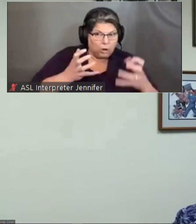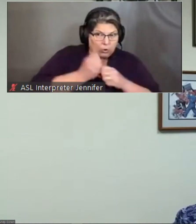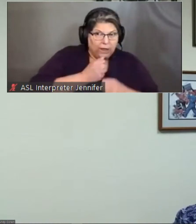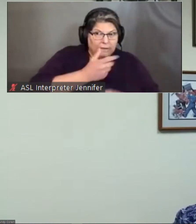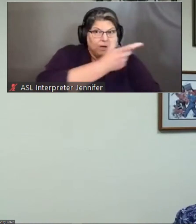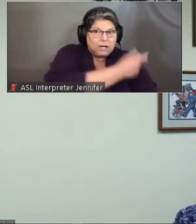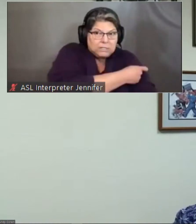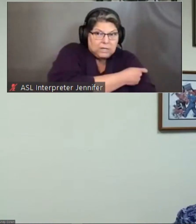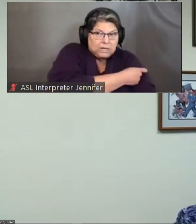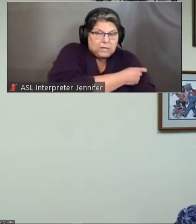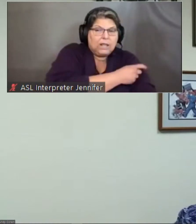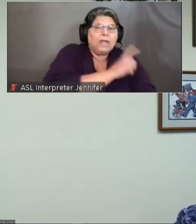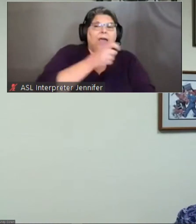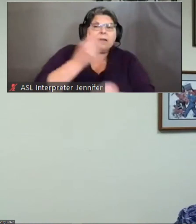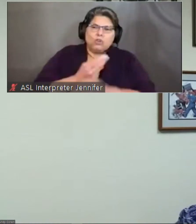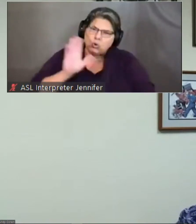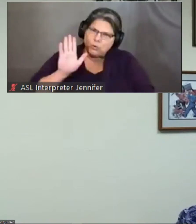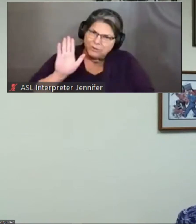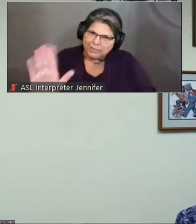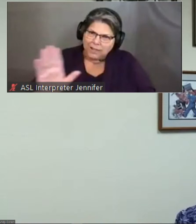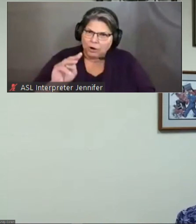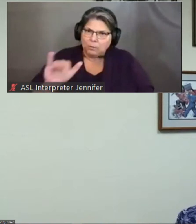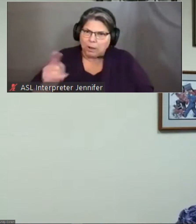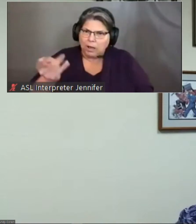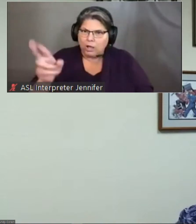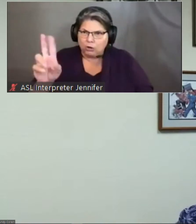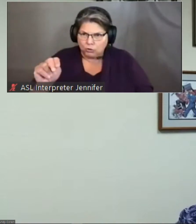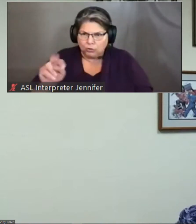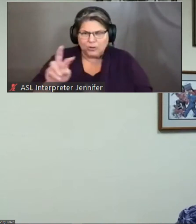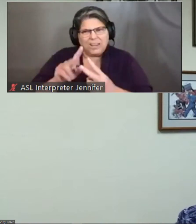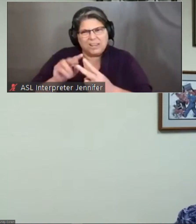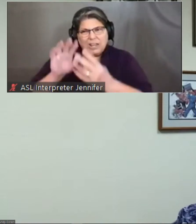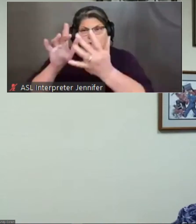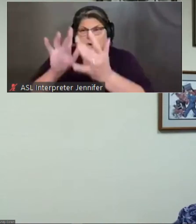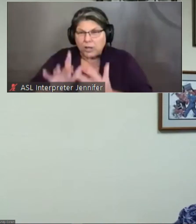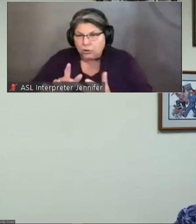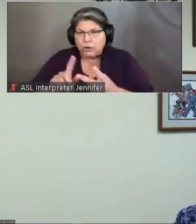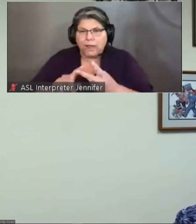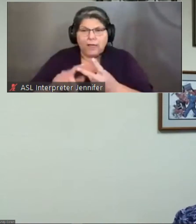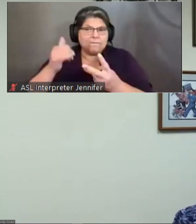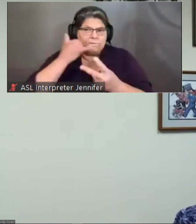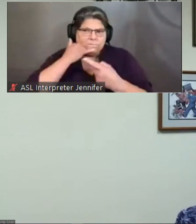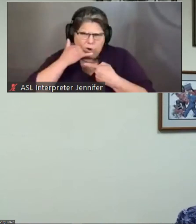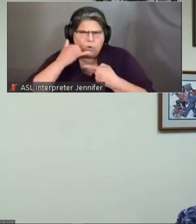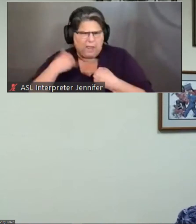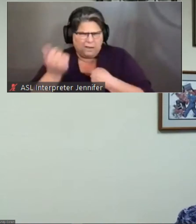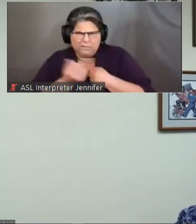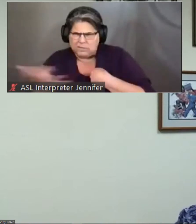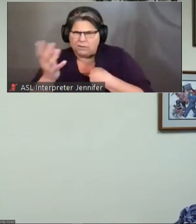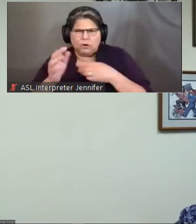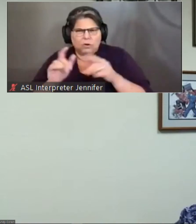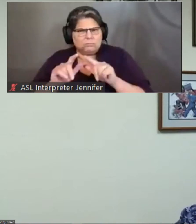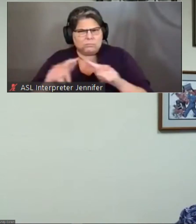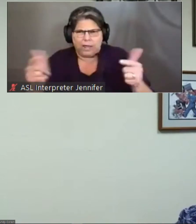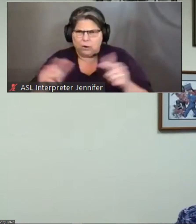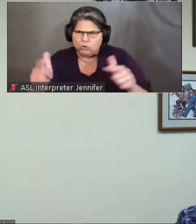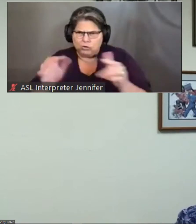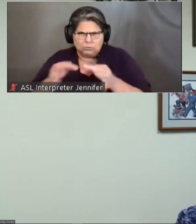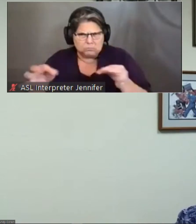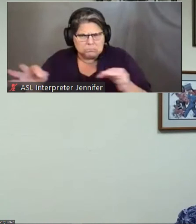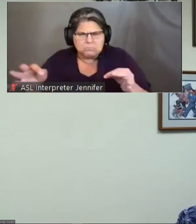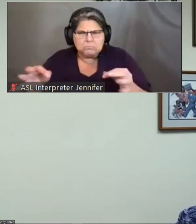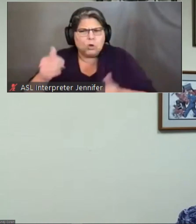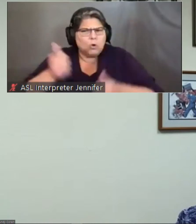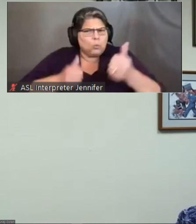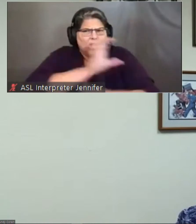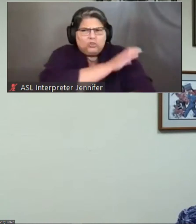to sign on either through internet or telephone in multiple languages and be able to see what clinics have what